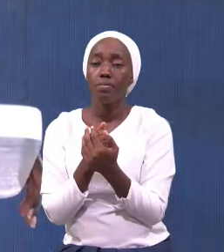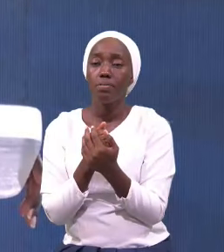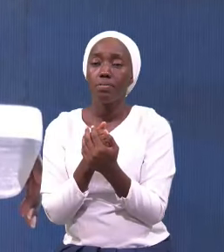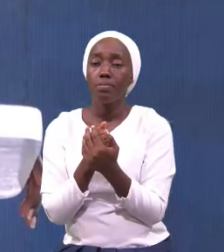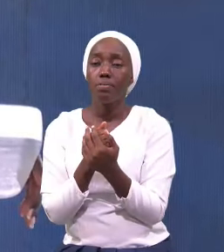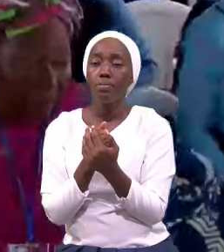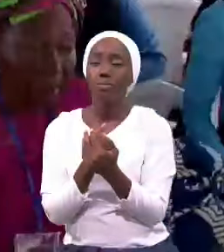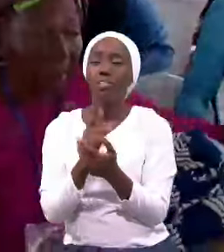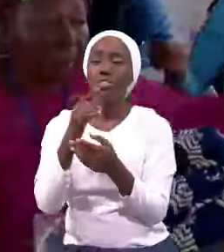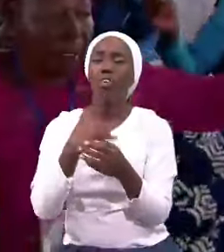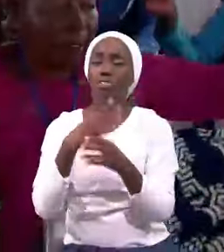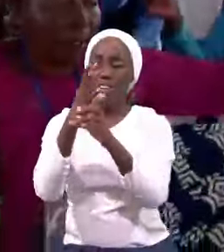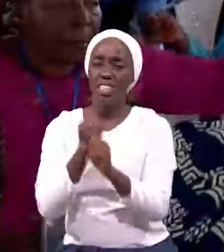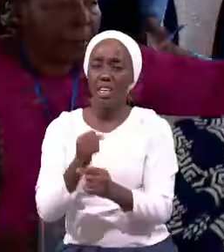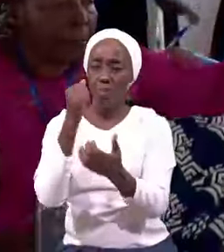You have received power.